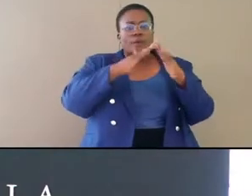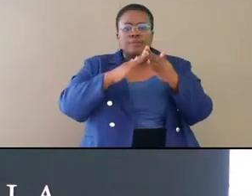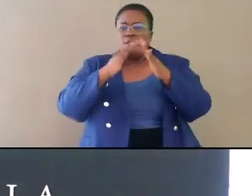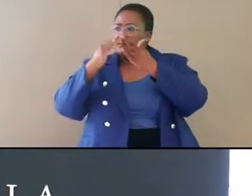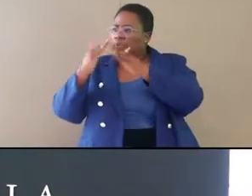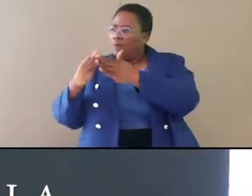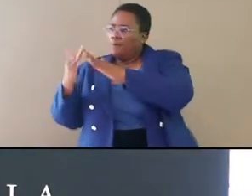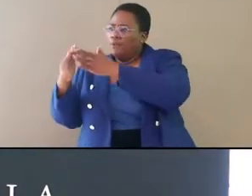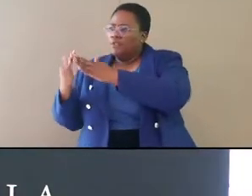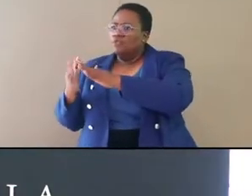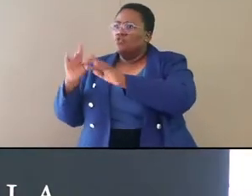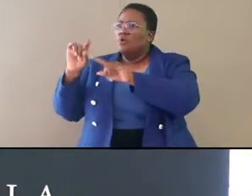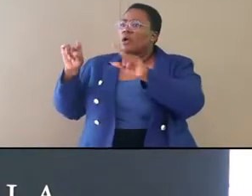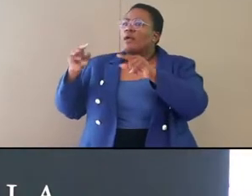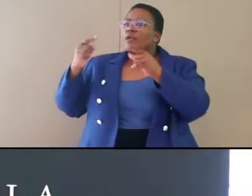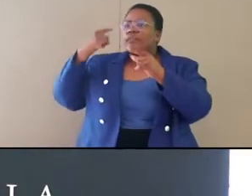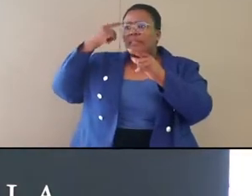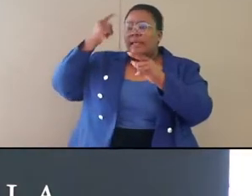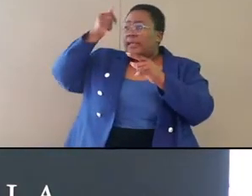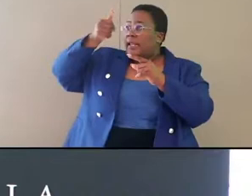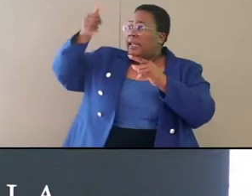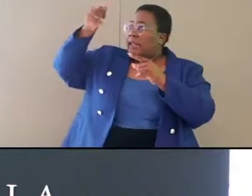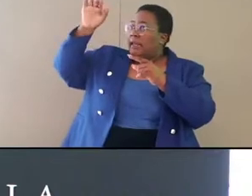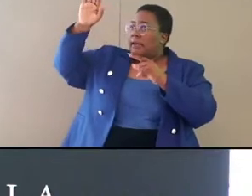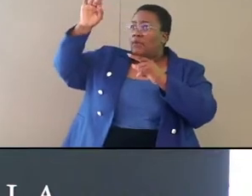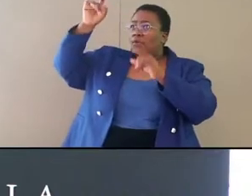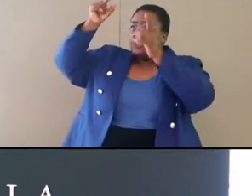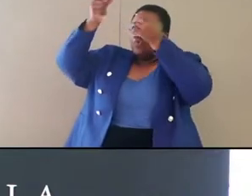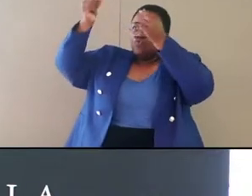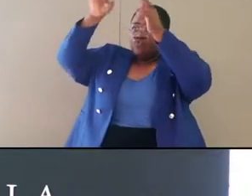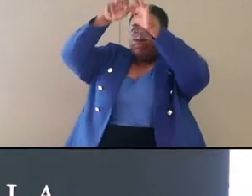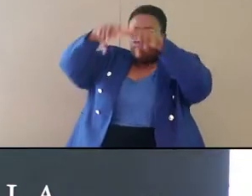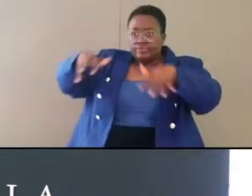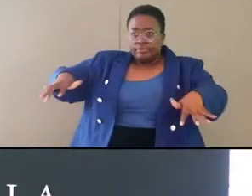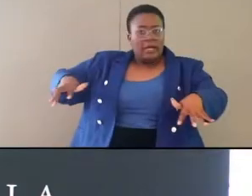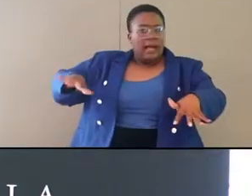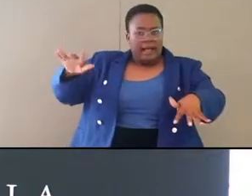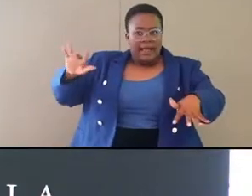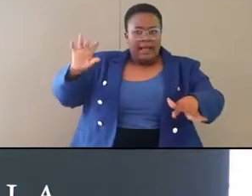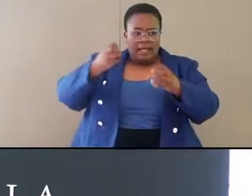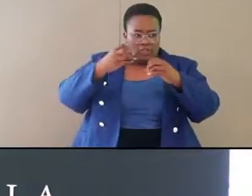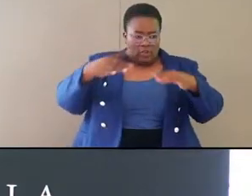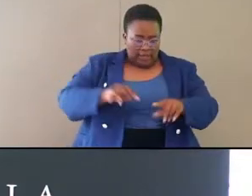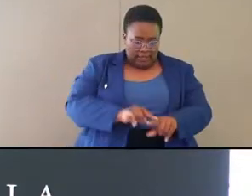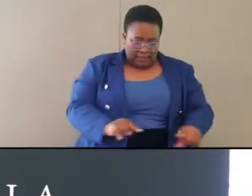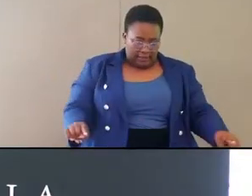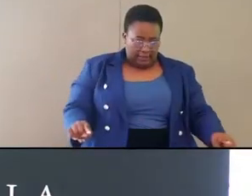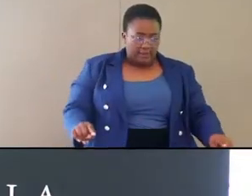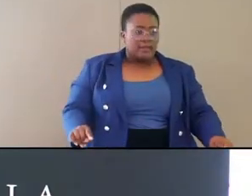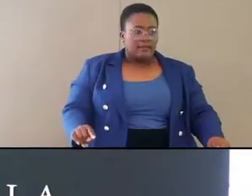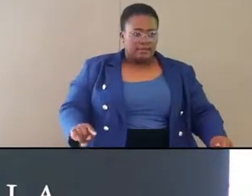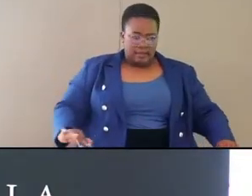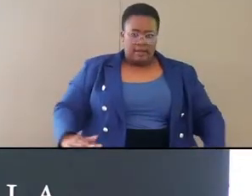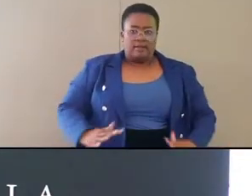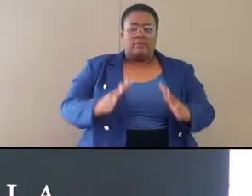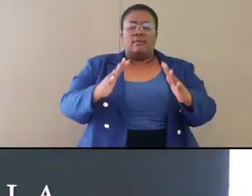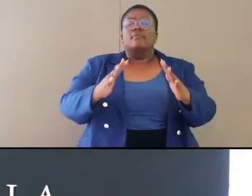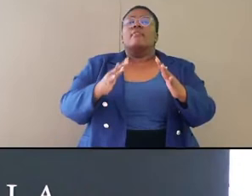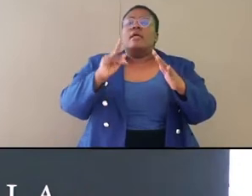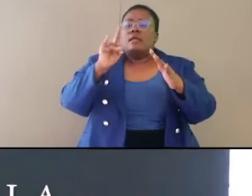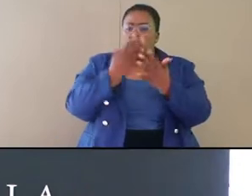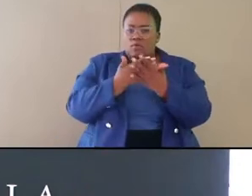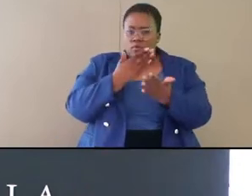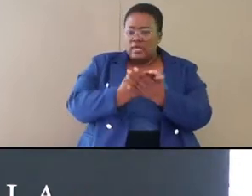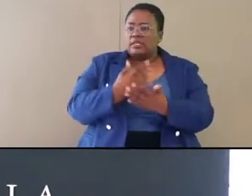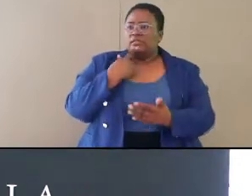only at the top, go deep down, and that's when we are going to be able to then